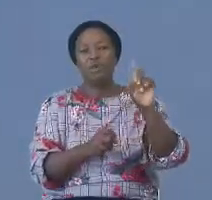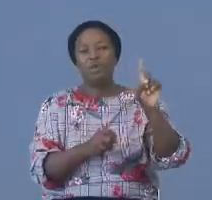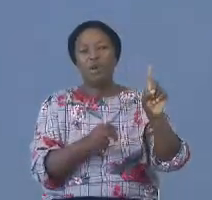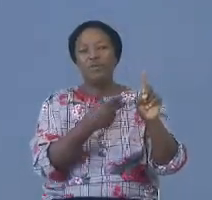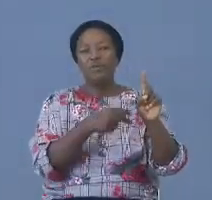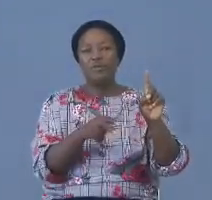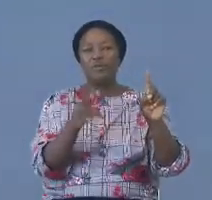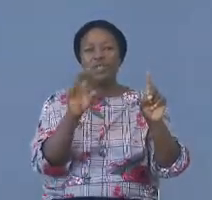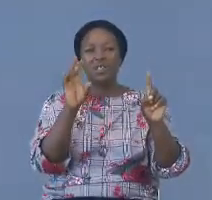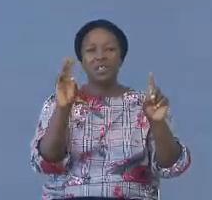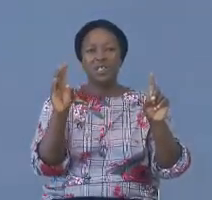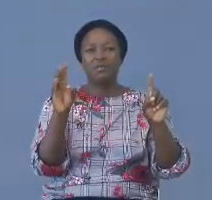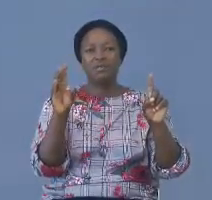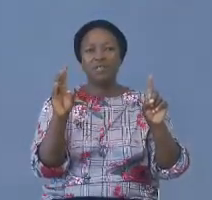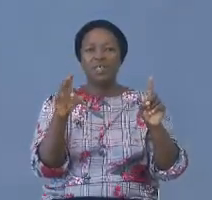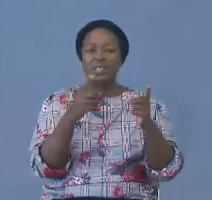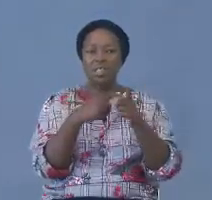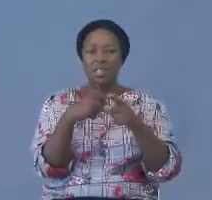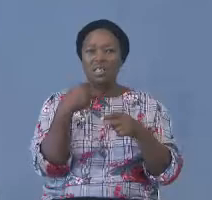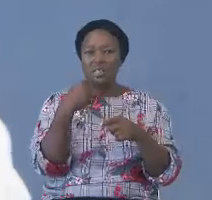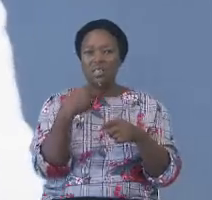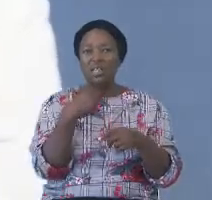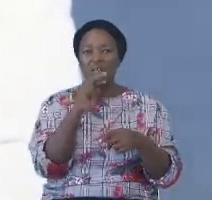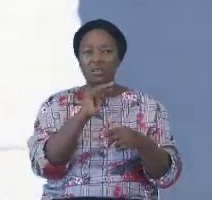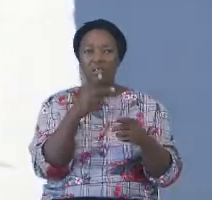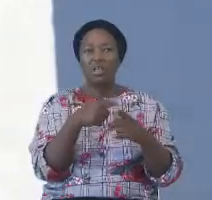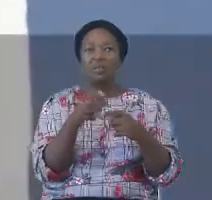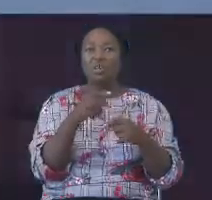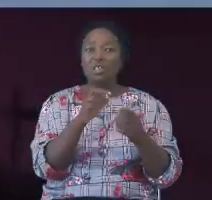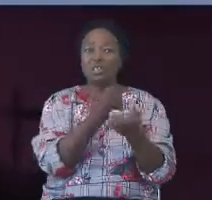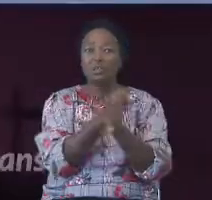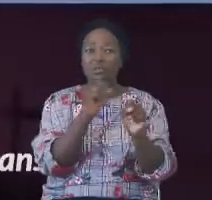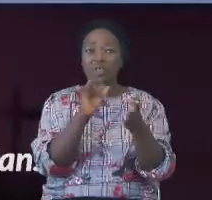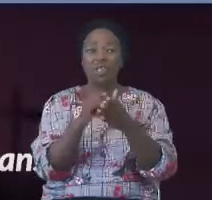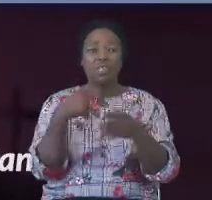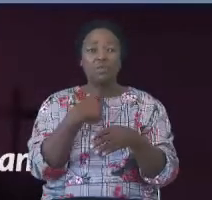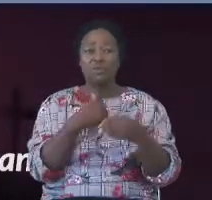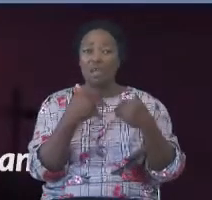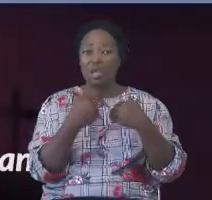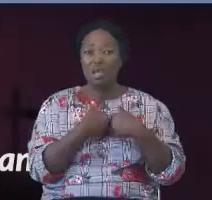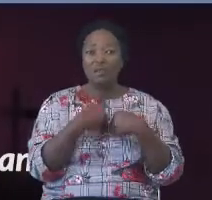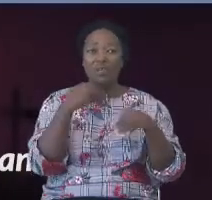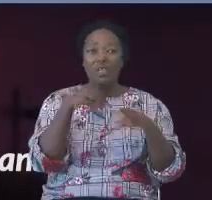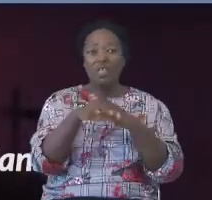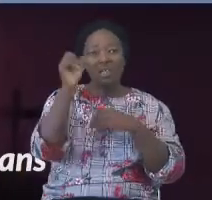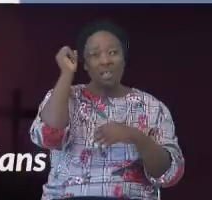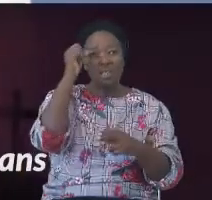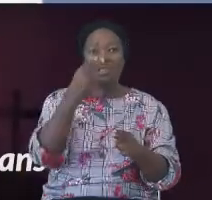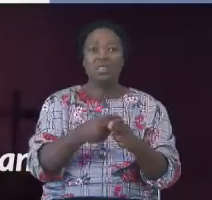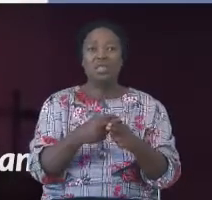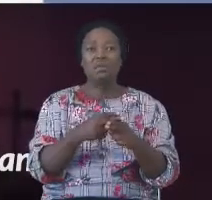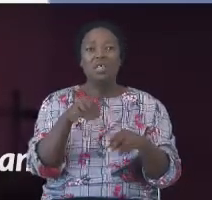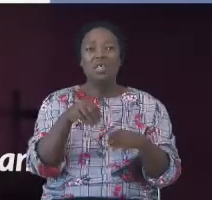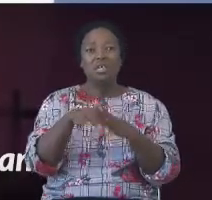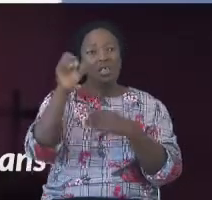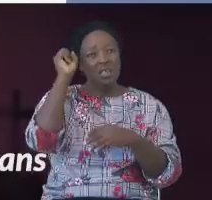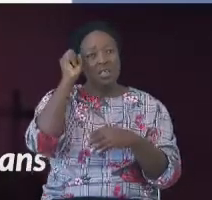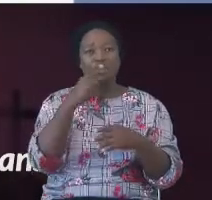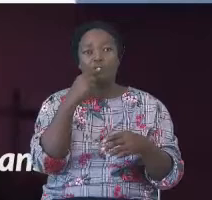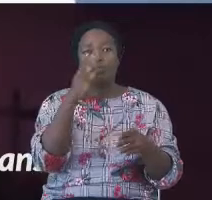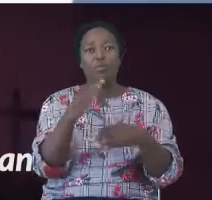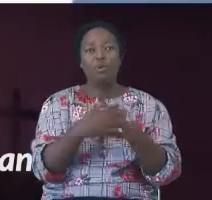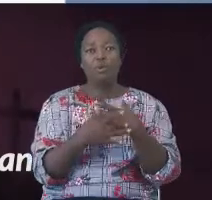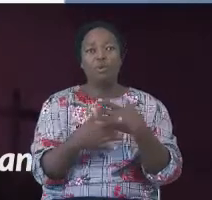i meet him from verse 7 ephesians chapter 1 verse 7 is telling us about the redemption that we